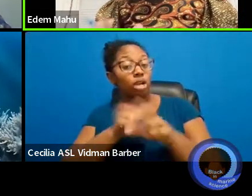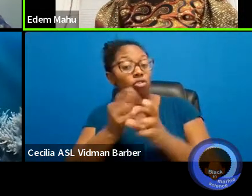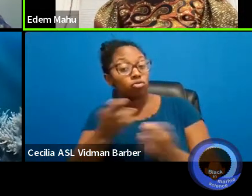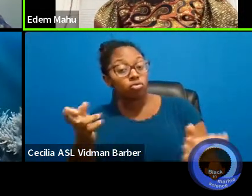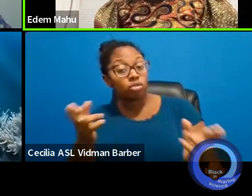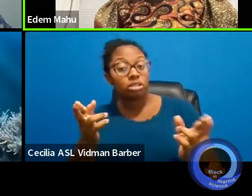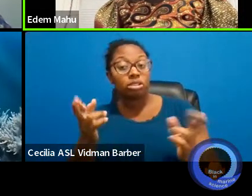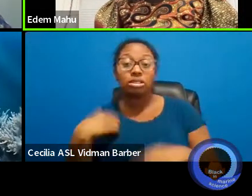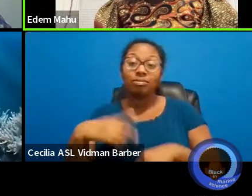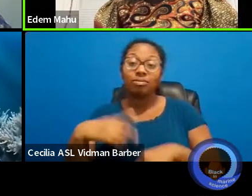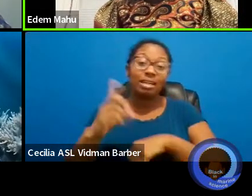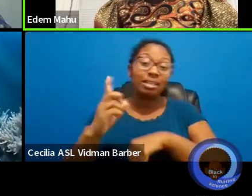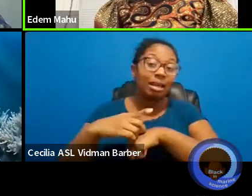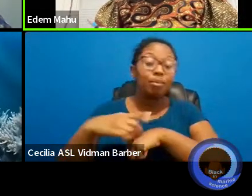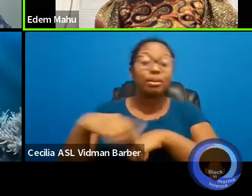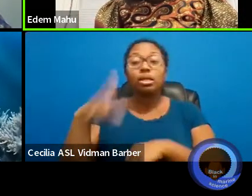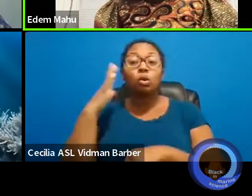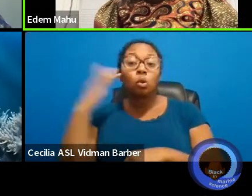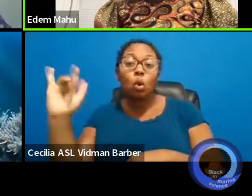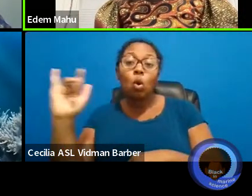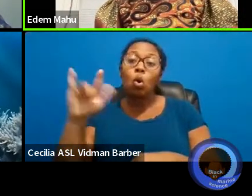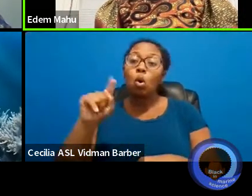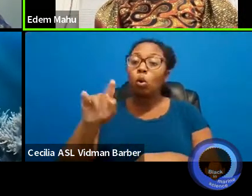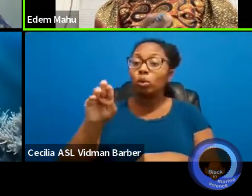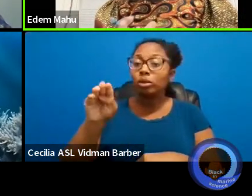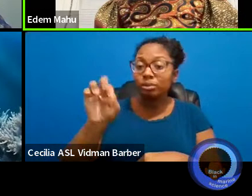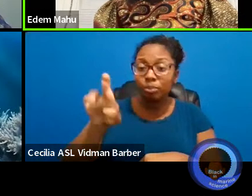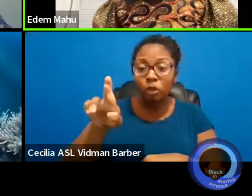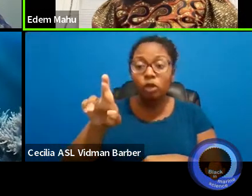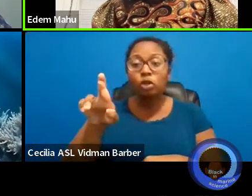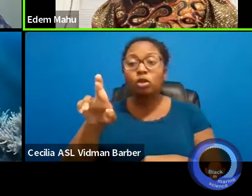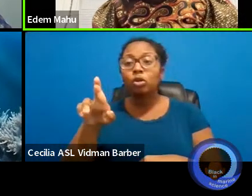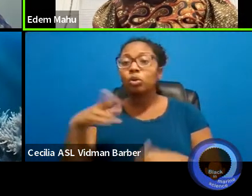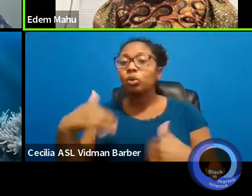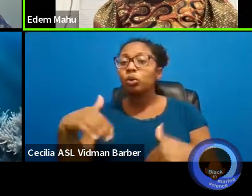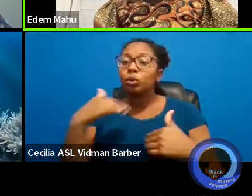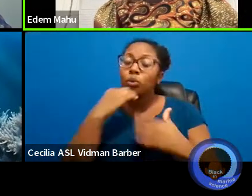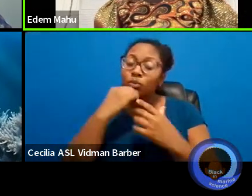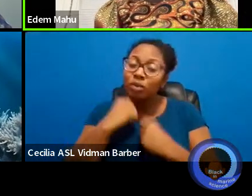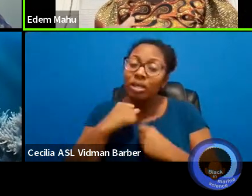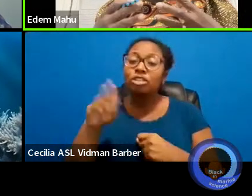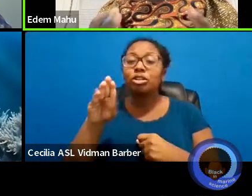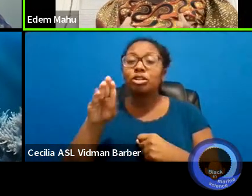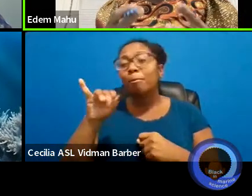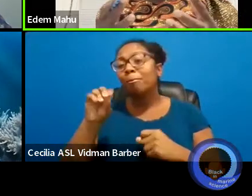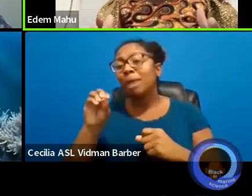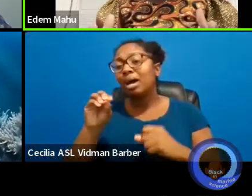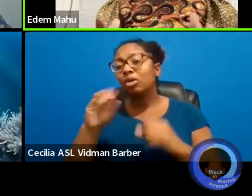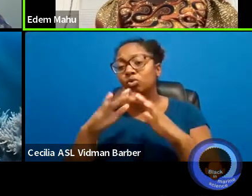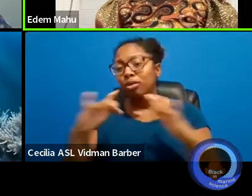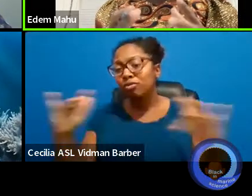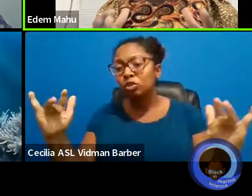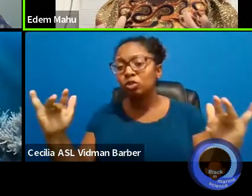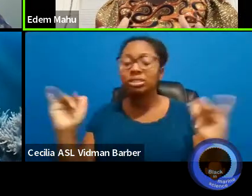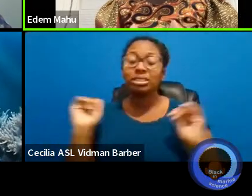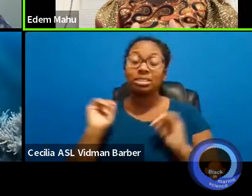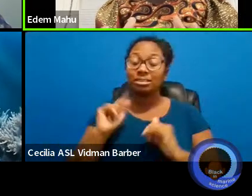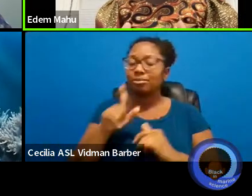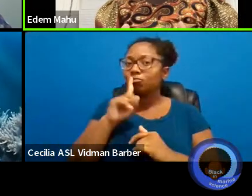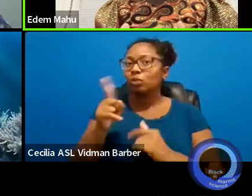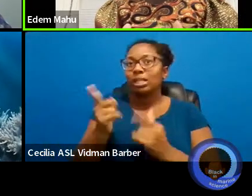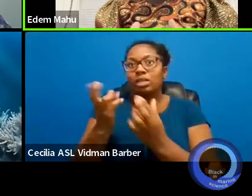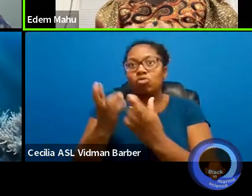We have diamond, we have gold, we have timber, we have rich biodiversity. So it's a